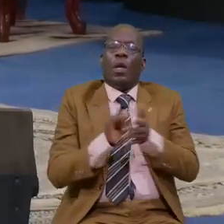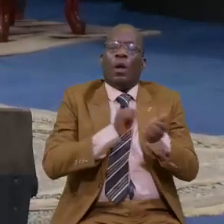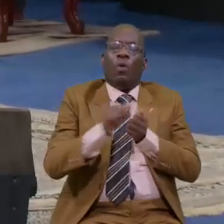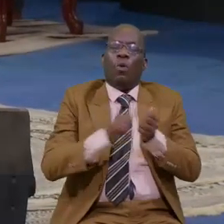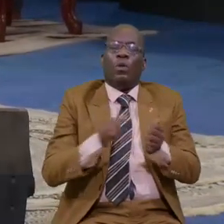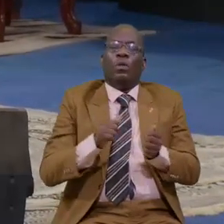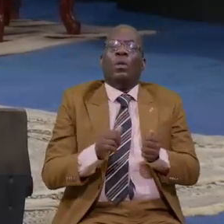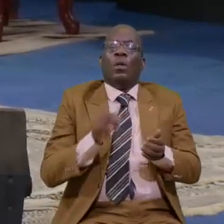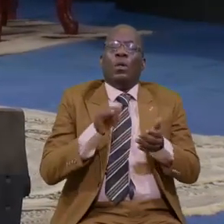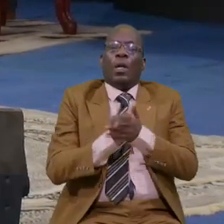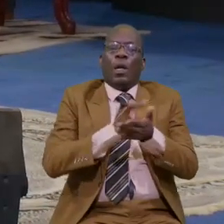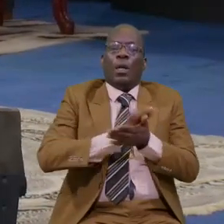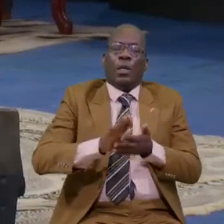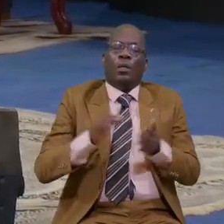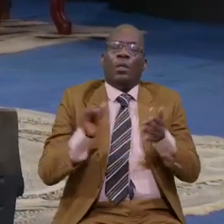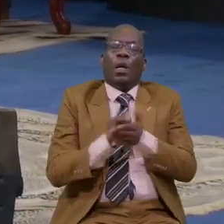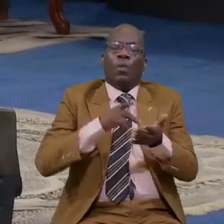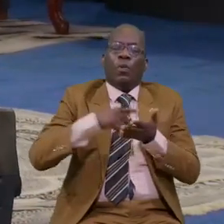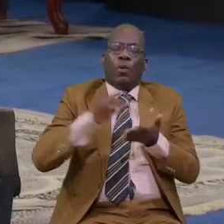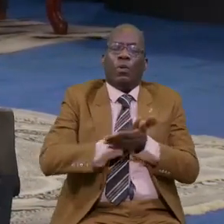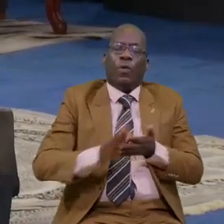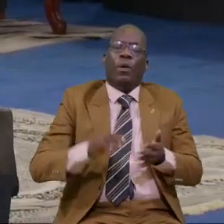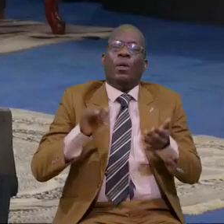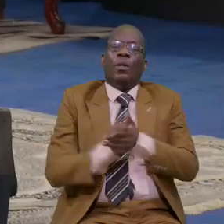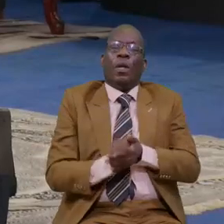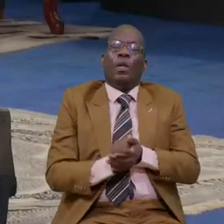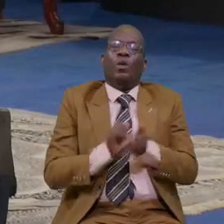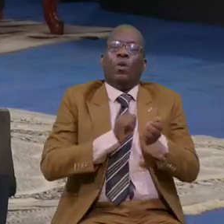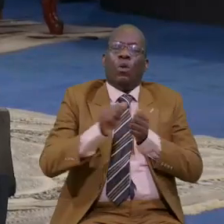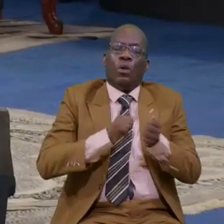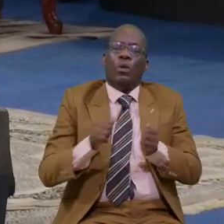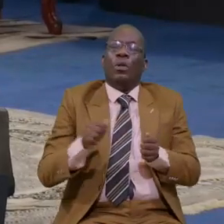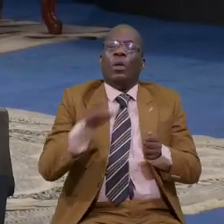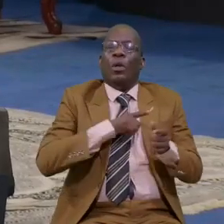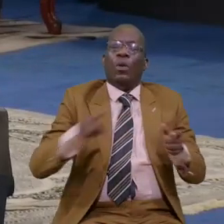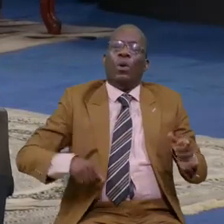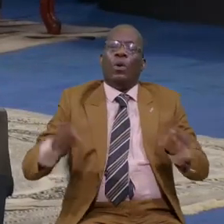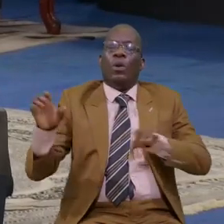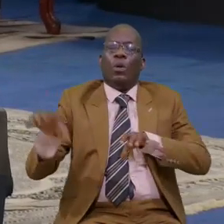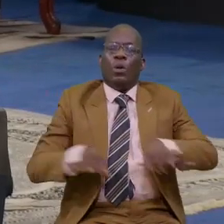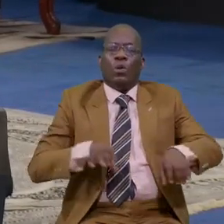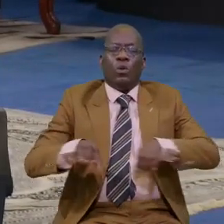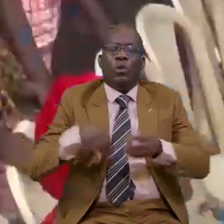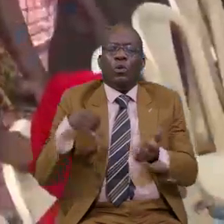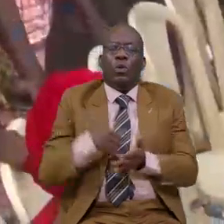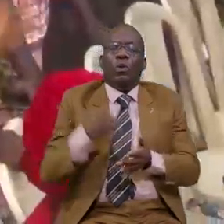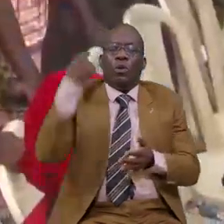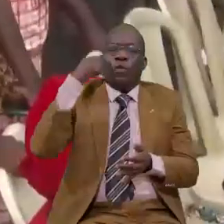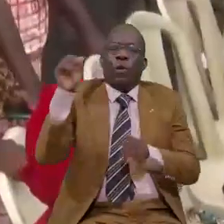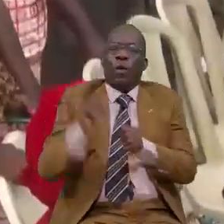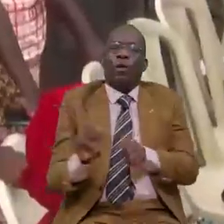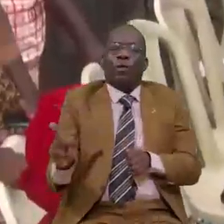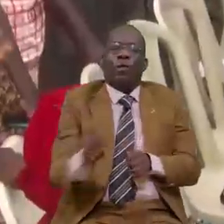that purifies, that purges. Lord, we pray, do it for everyone in Jesus'